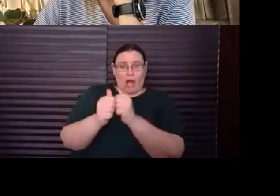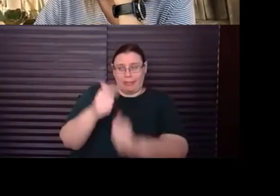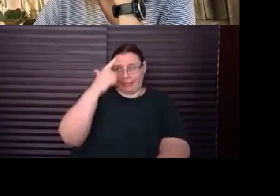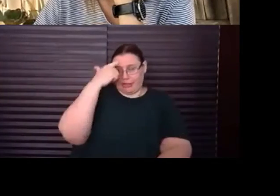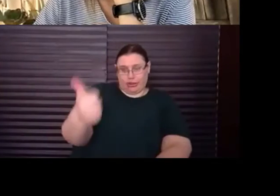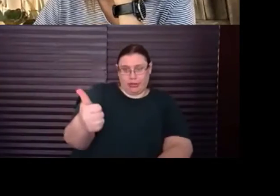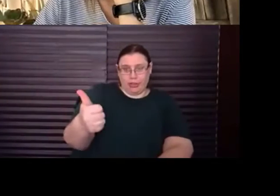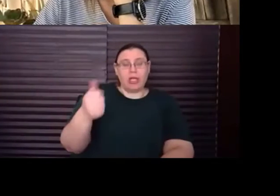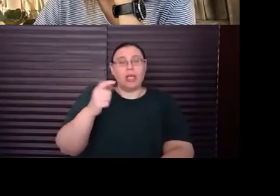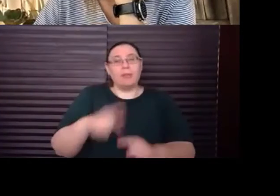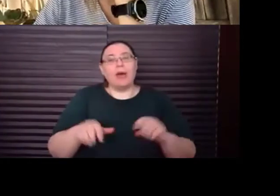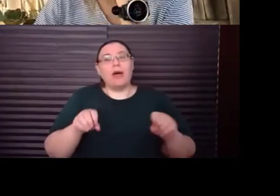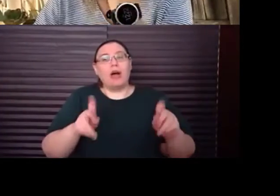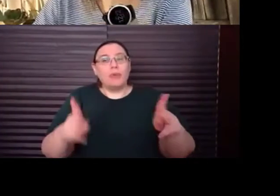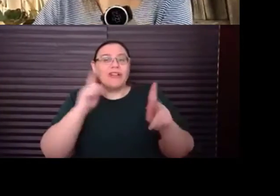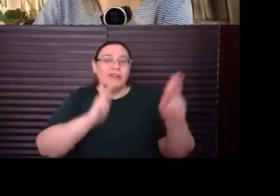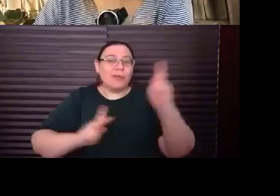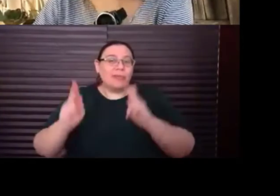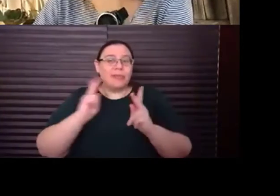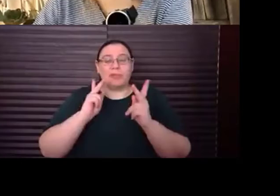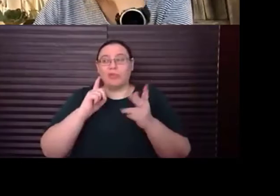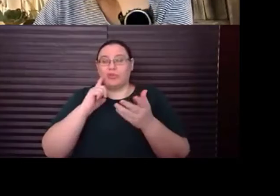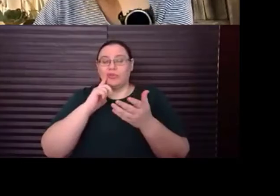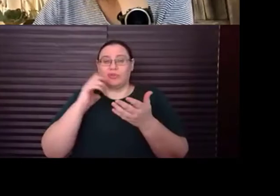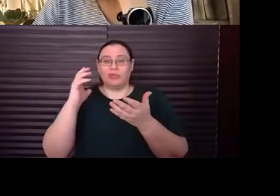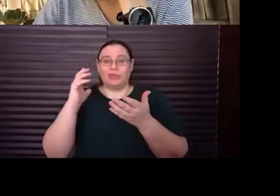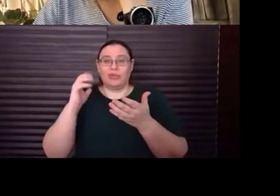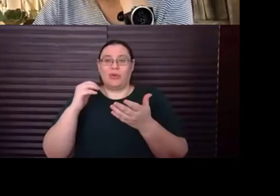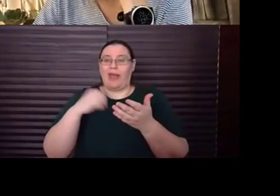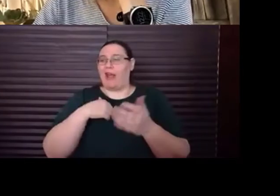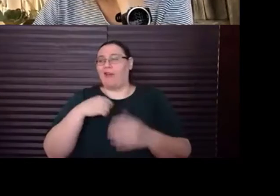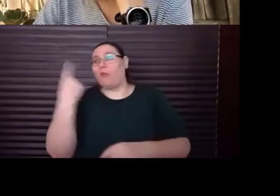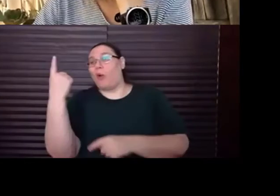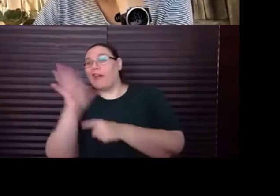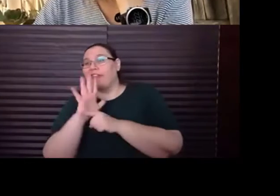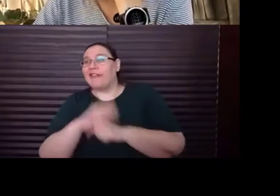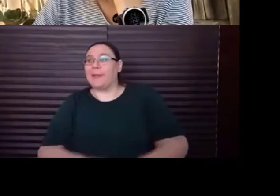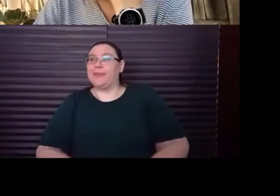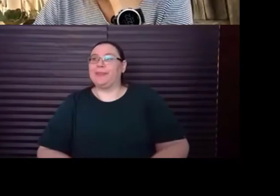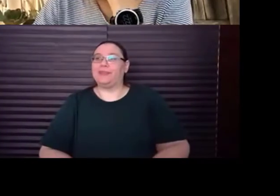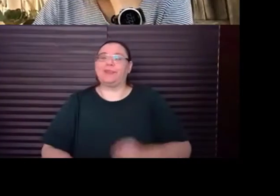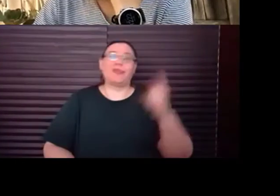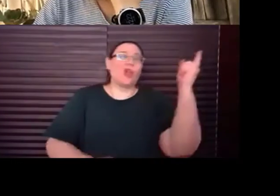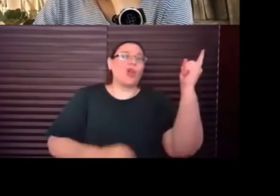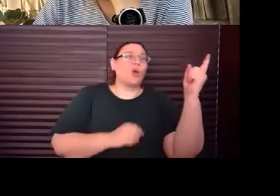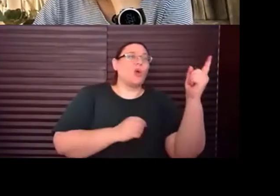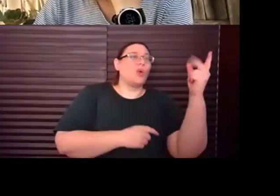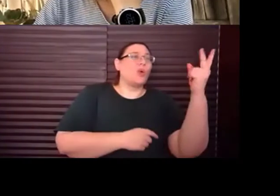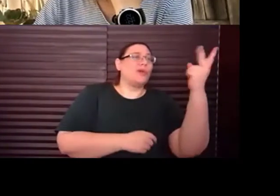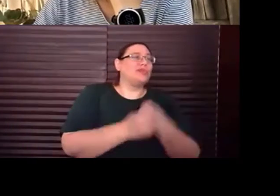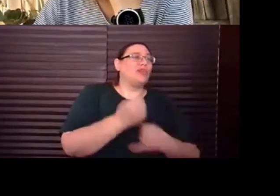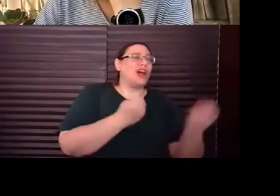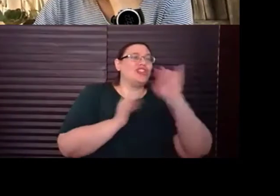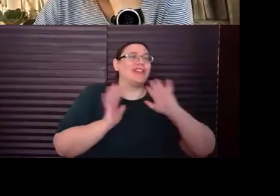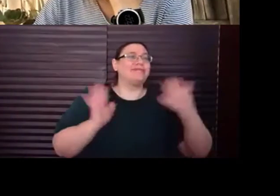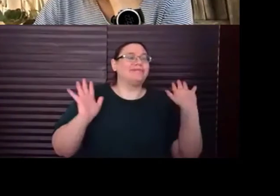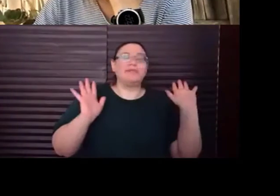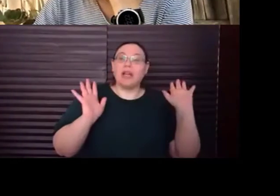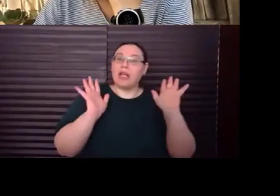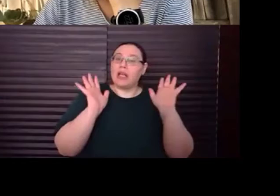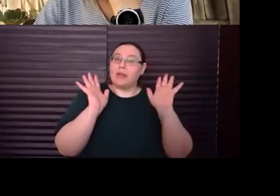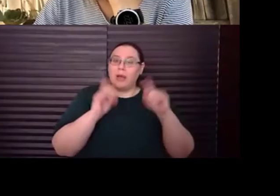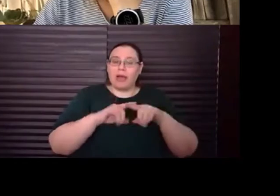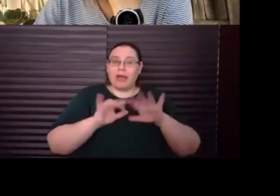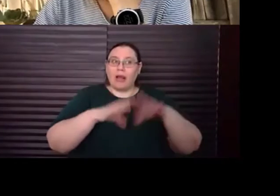let it be a chance for people to take not just one film, not just one project, but opening up the doors to collaboration